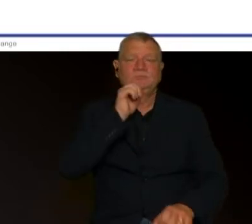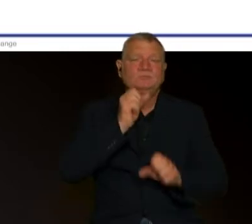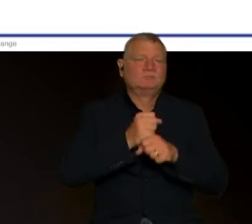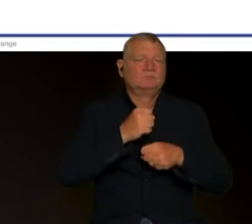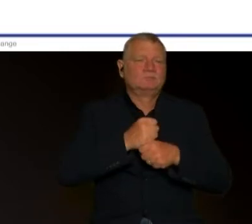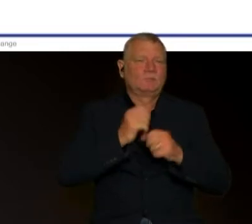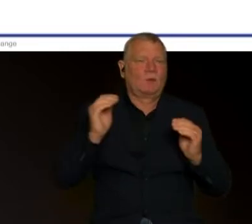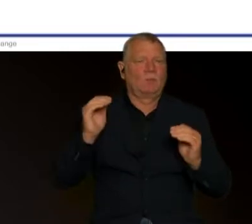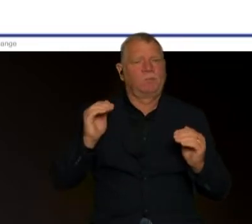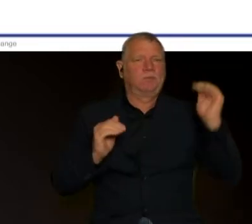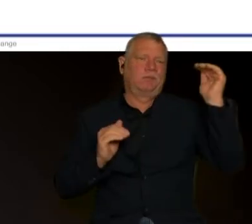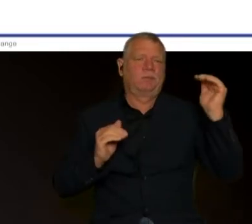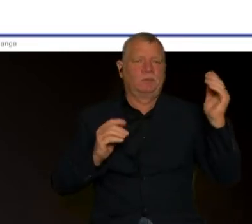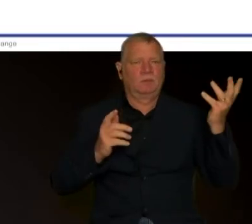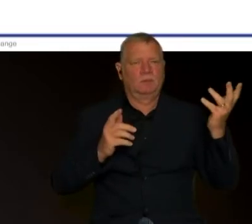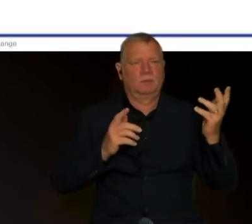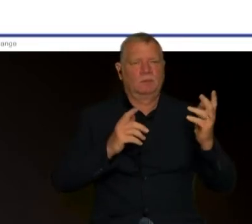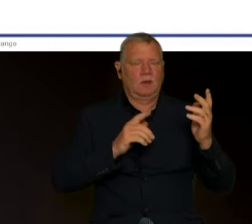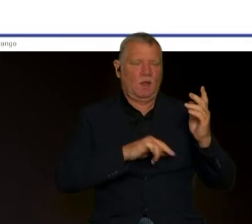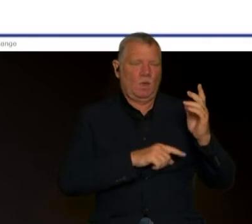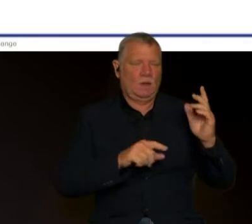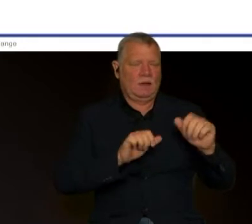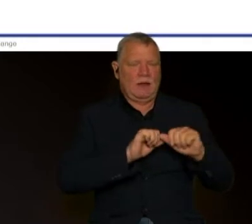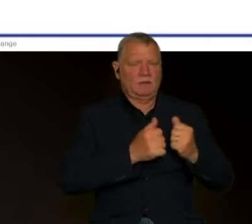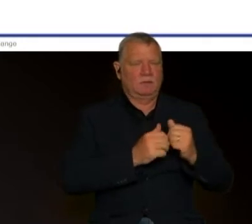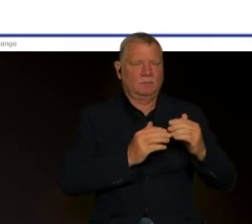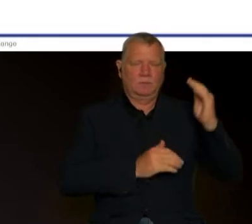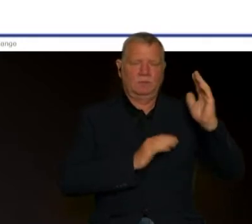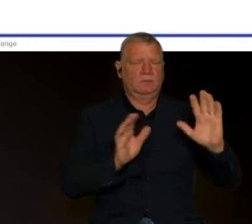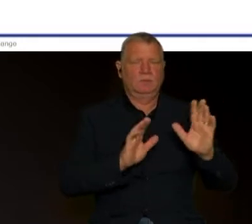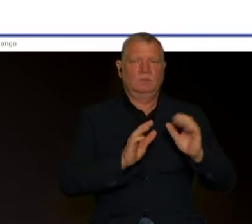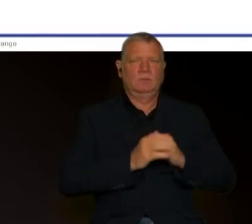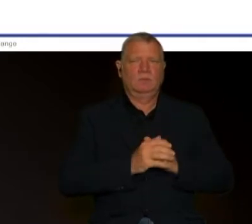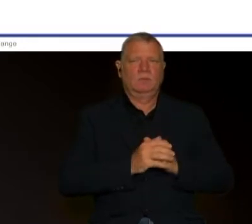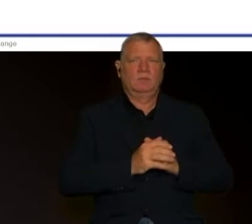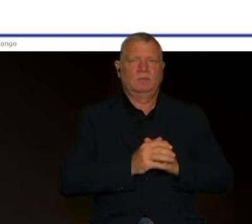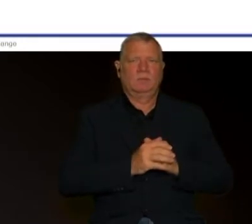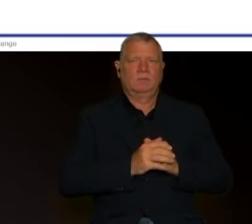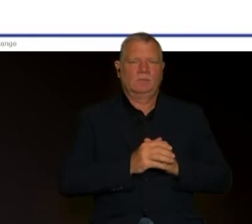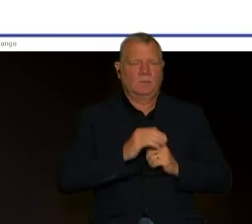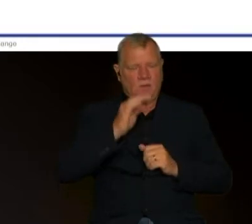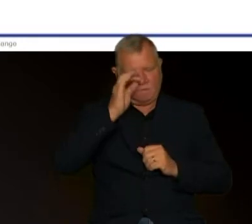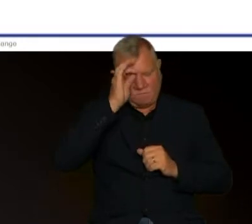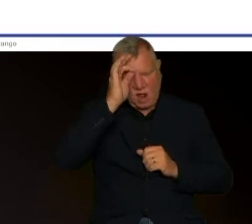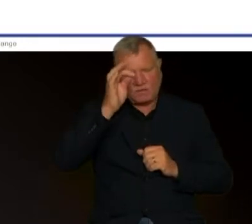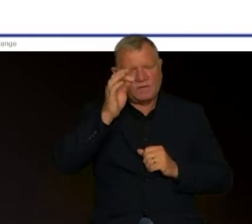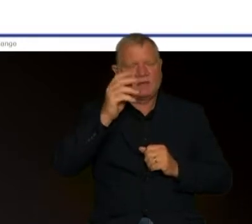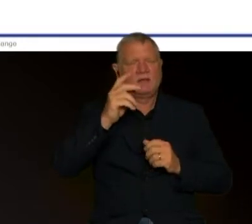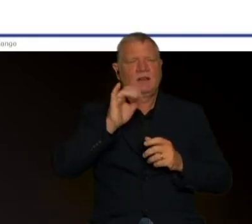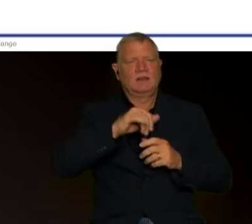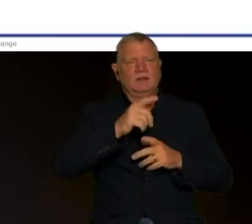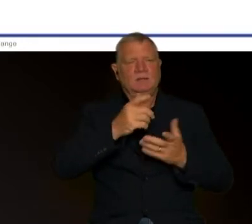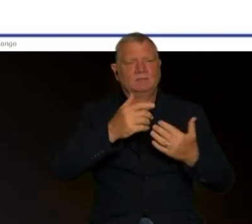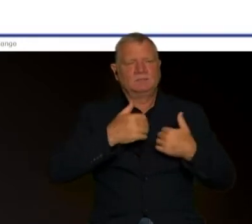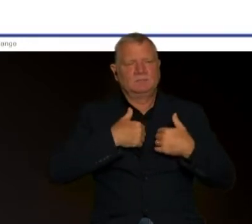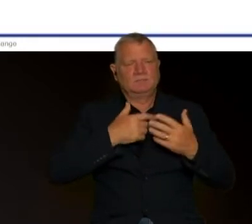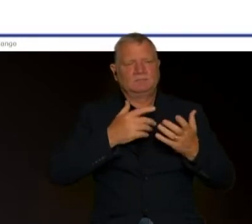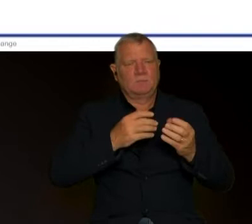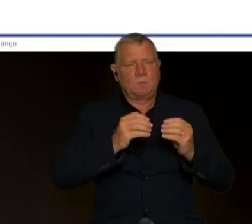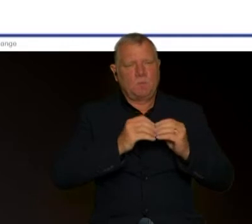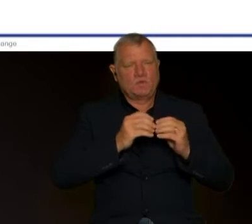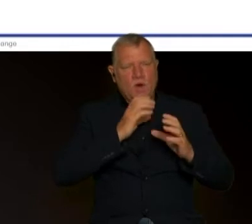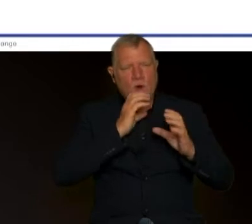But you don't want to create a large disparity between employees at a same agency. So the philosophy of the government is